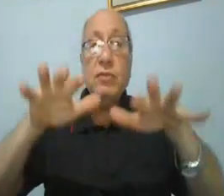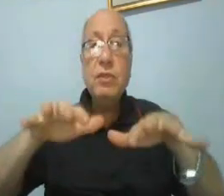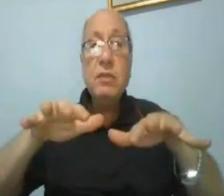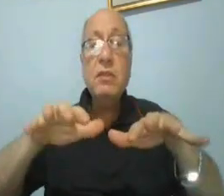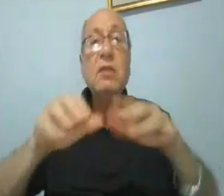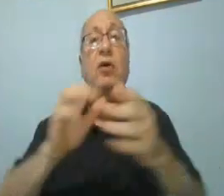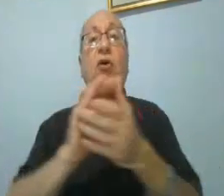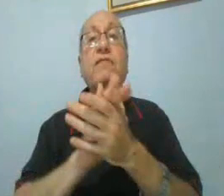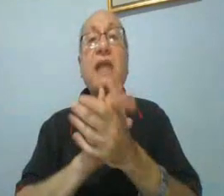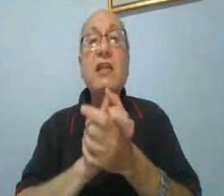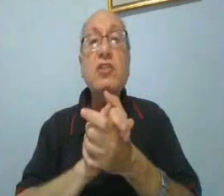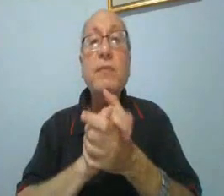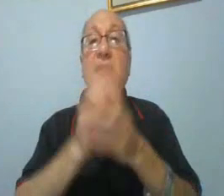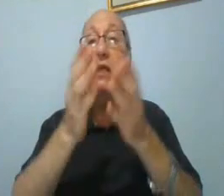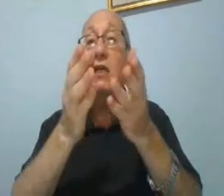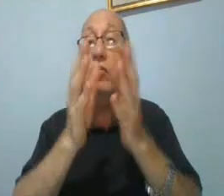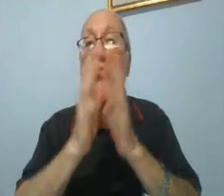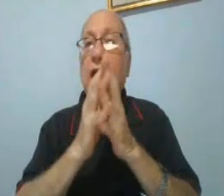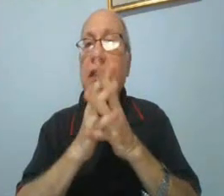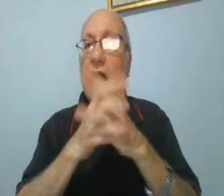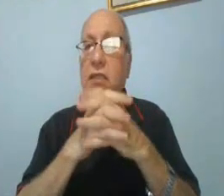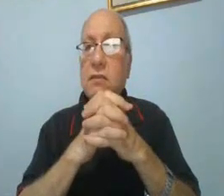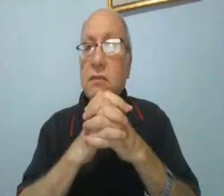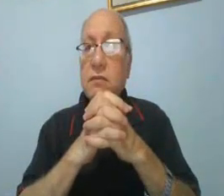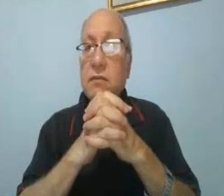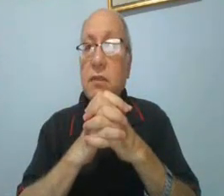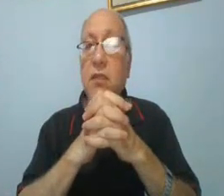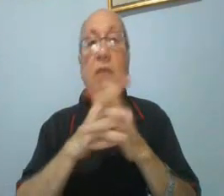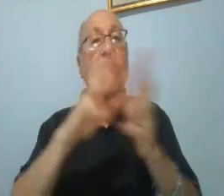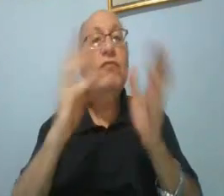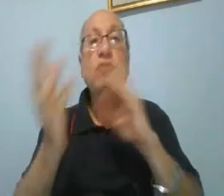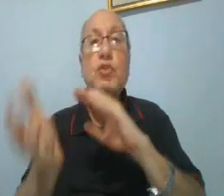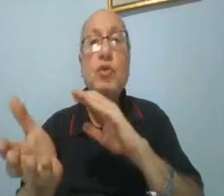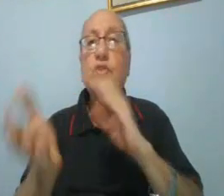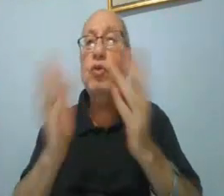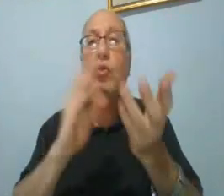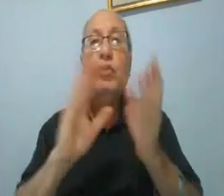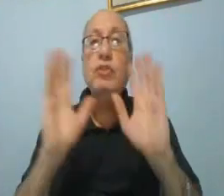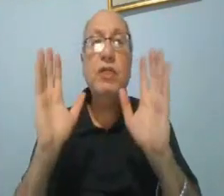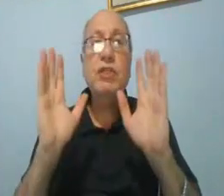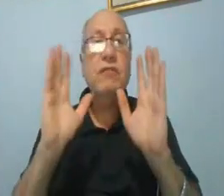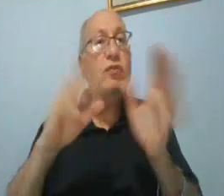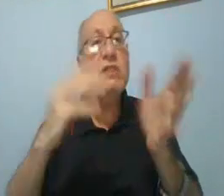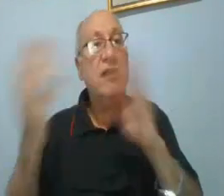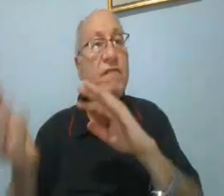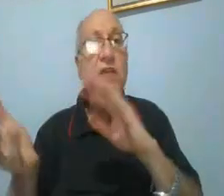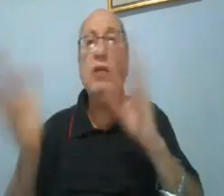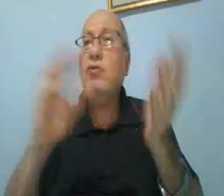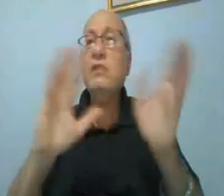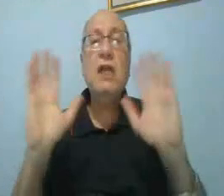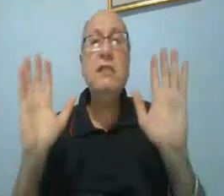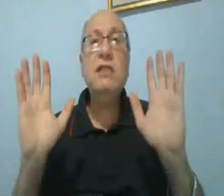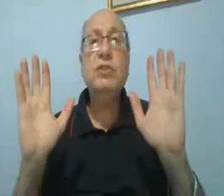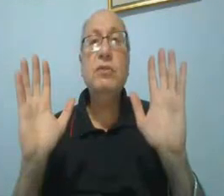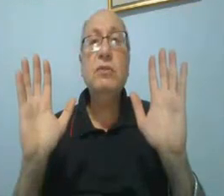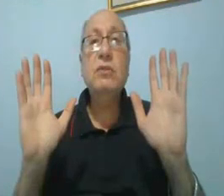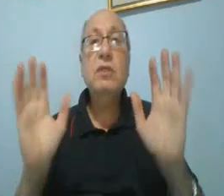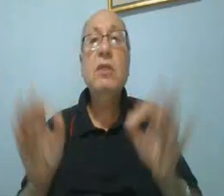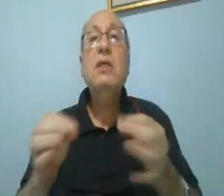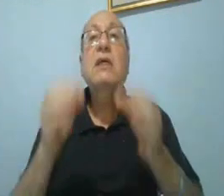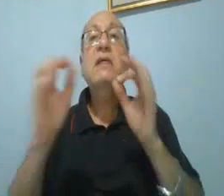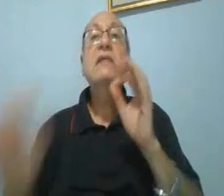after immersion of the instrument in glutaraldehyde for short or long duration for disinfection or